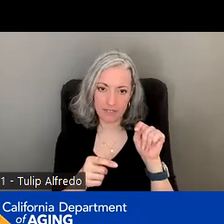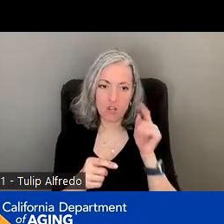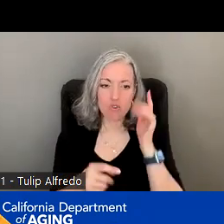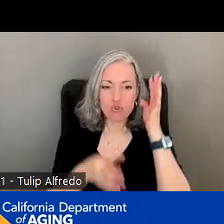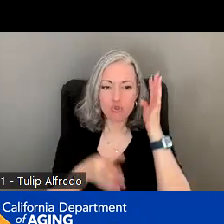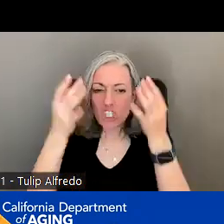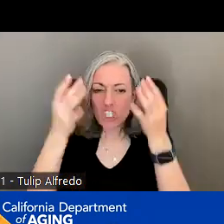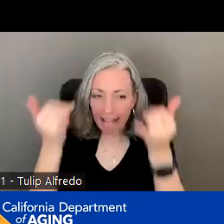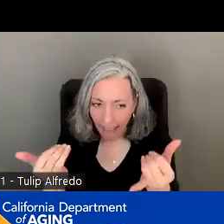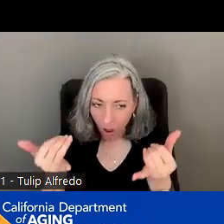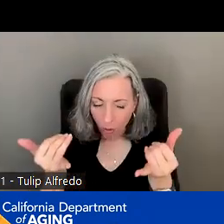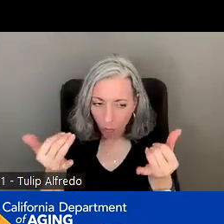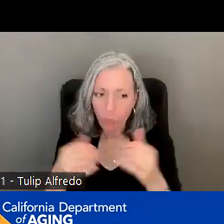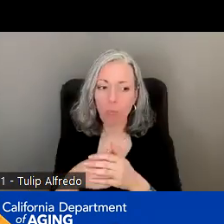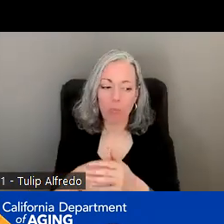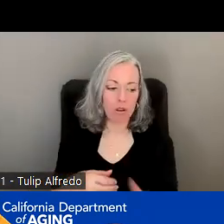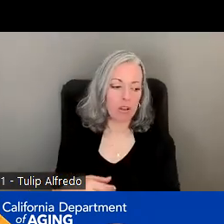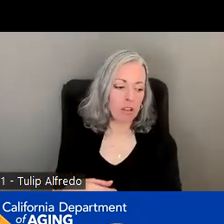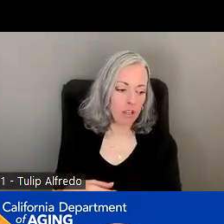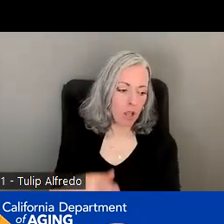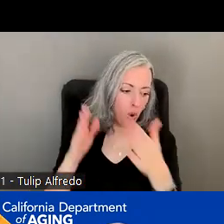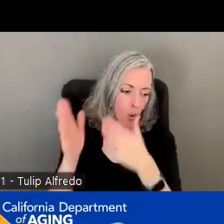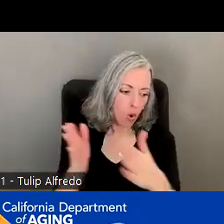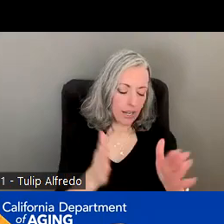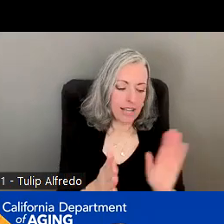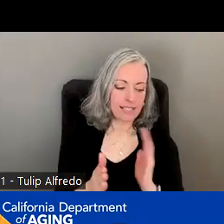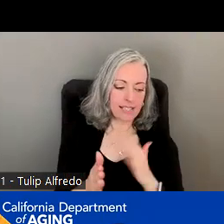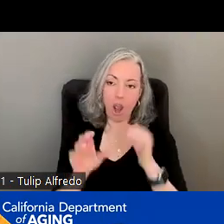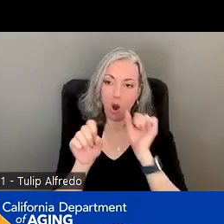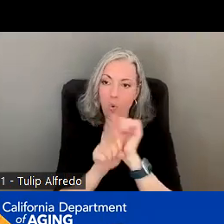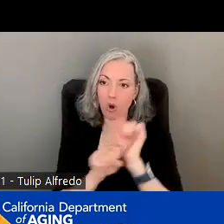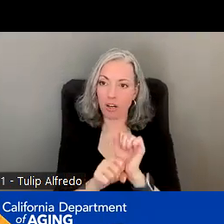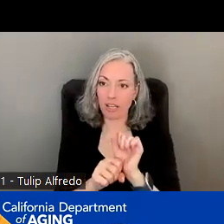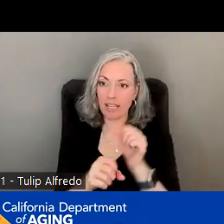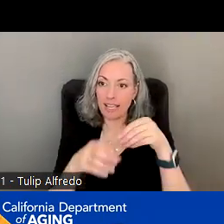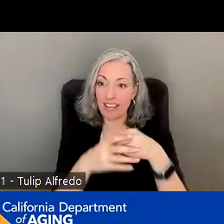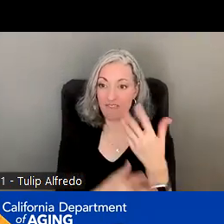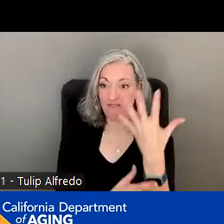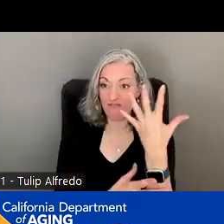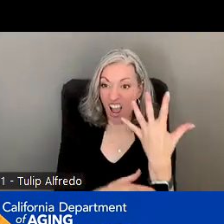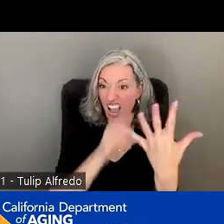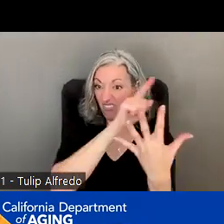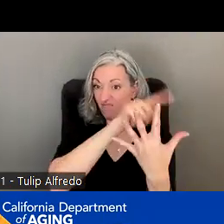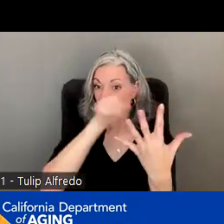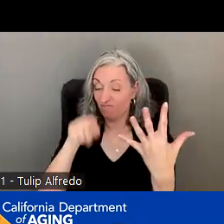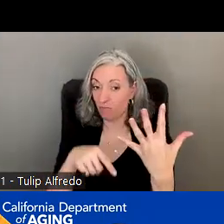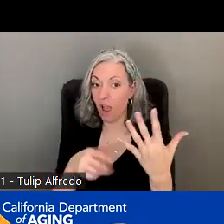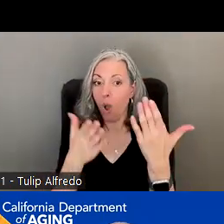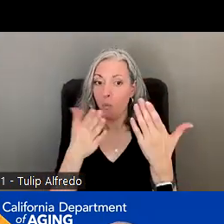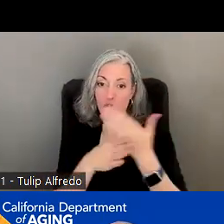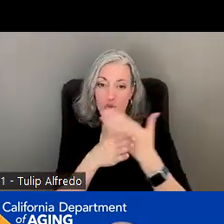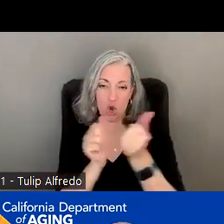now that organizes our work in 5 domains. And I just wanted to share with you, this